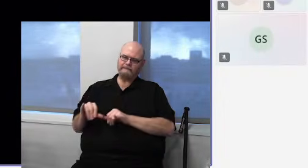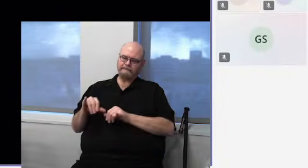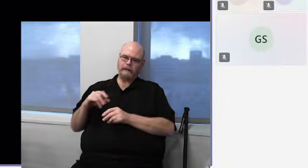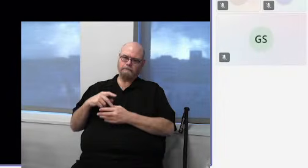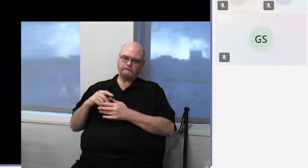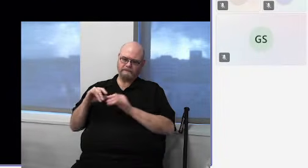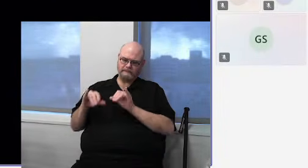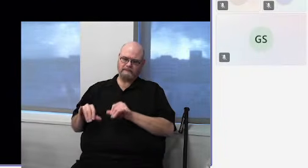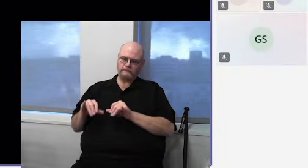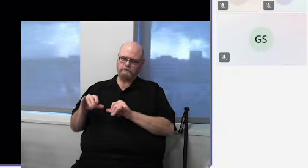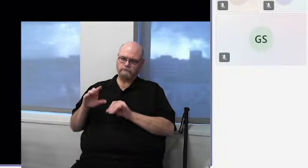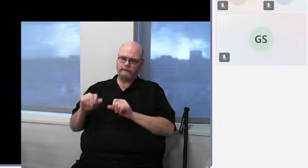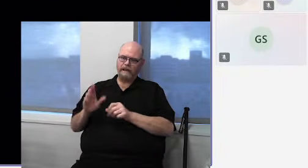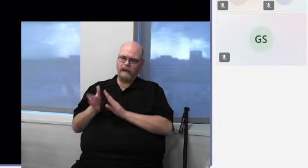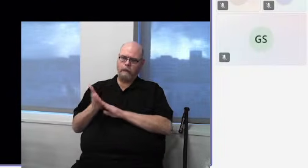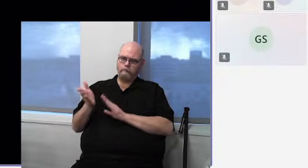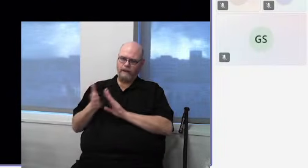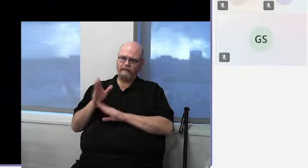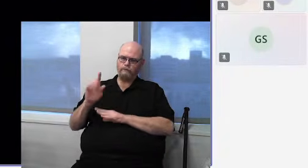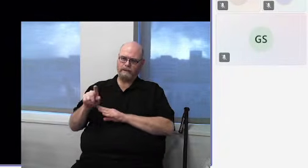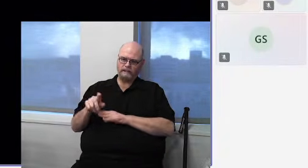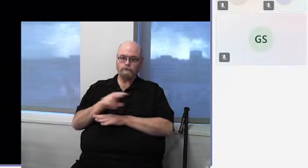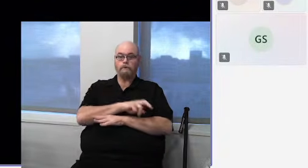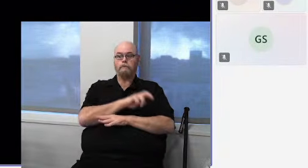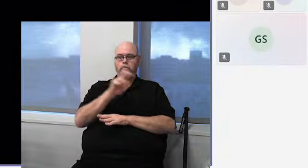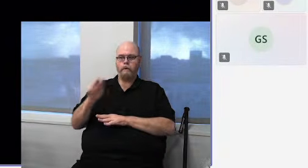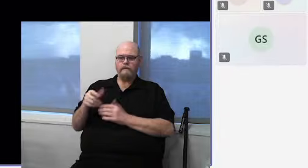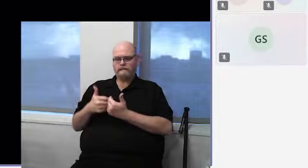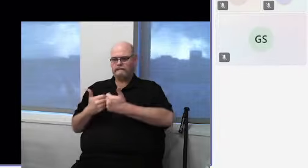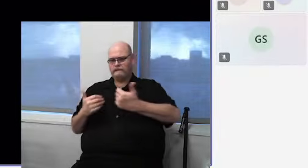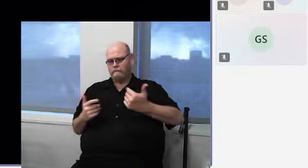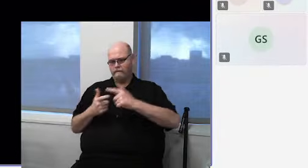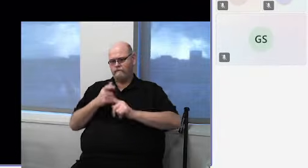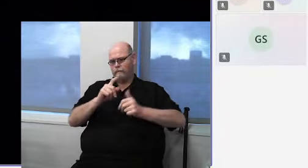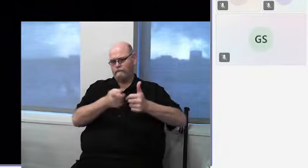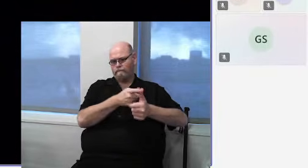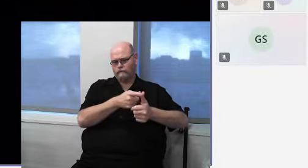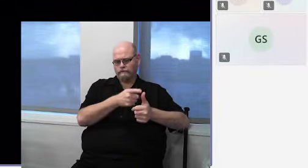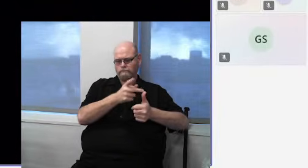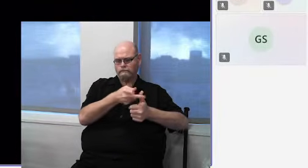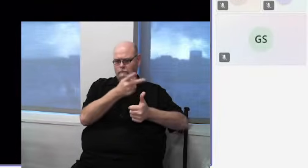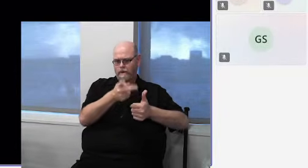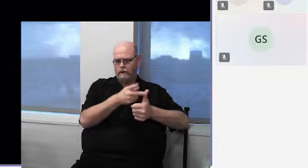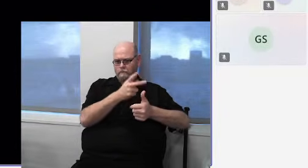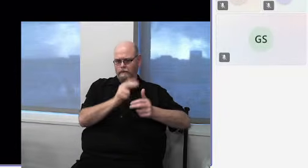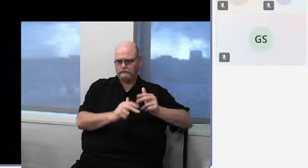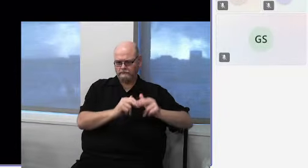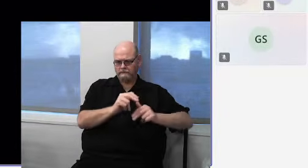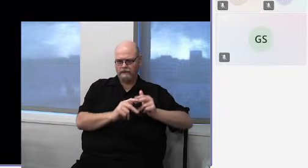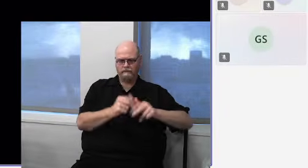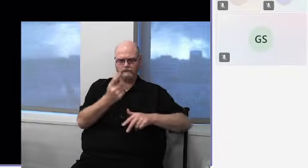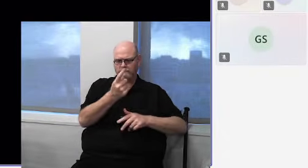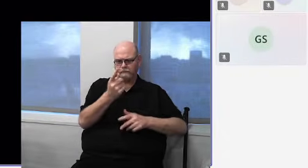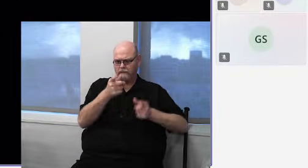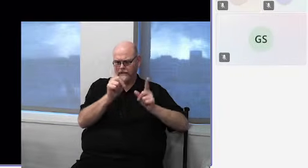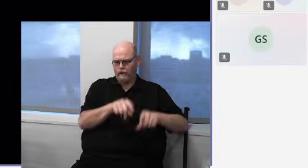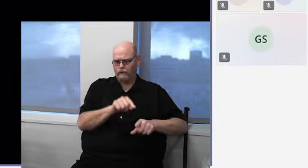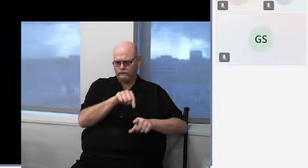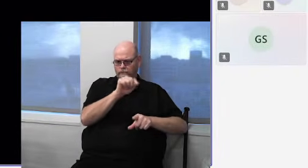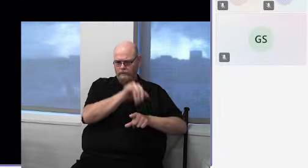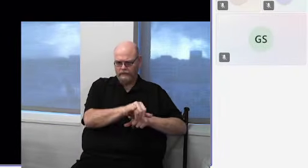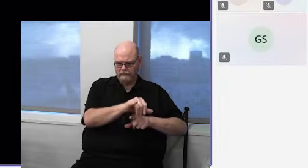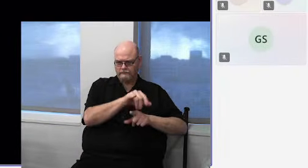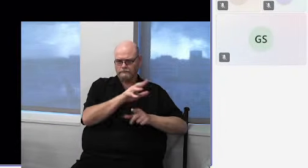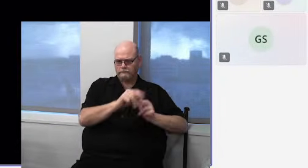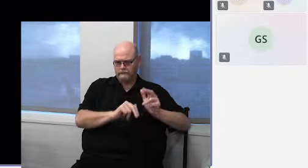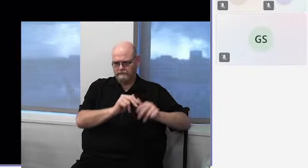that we have the systems in place to operate if we need to, that's independent of the main building, if there is